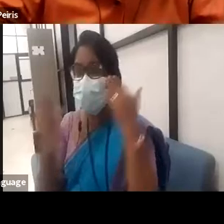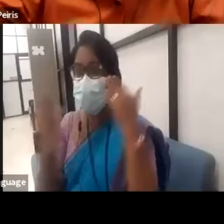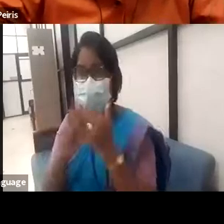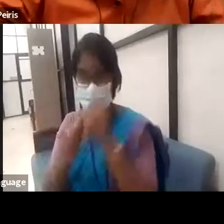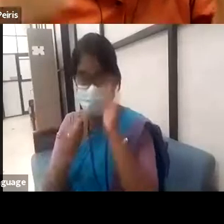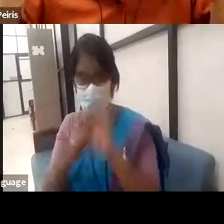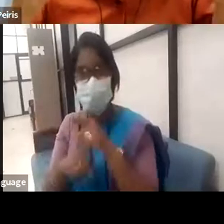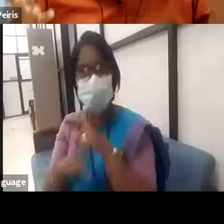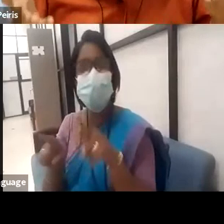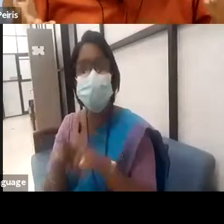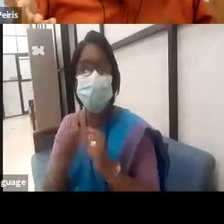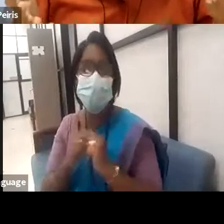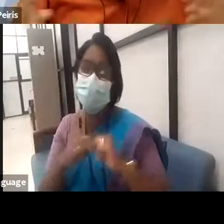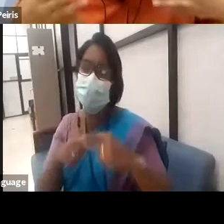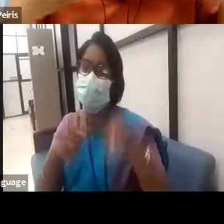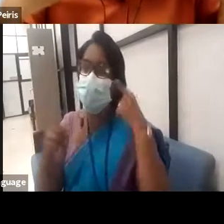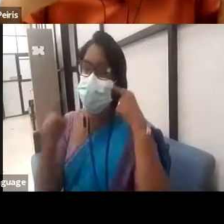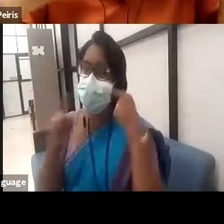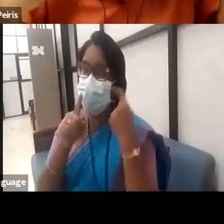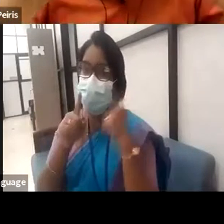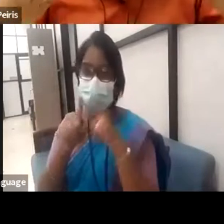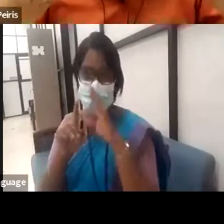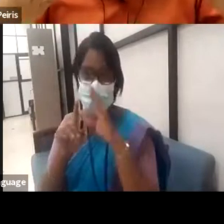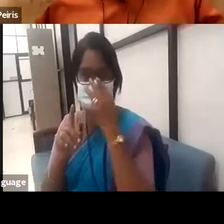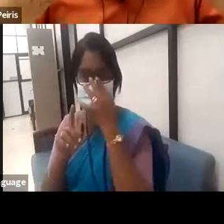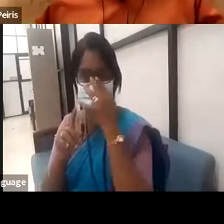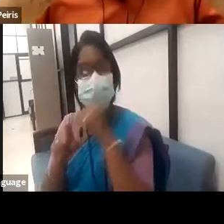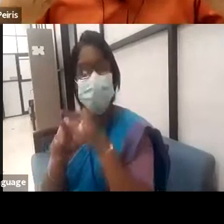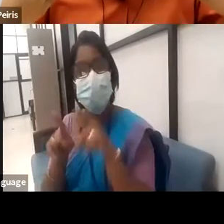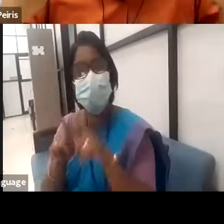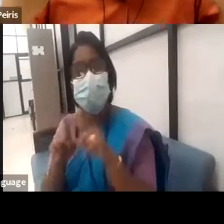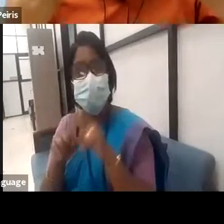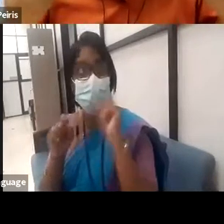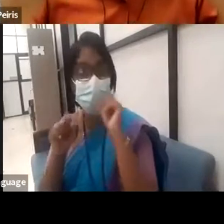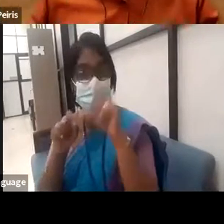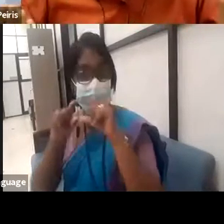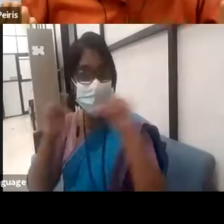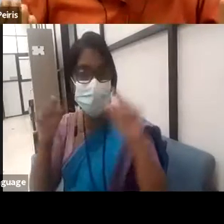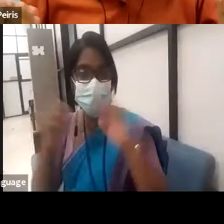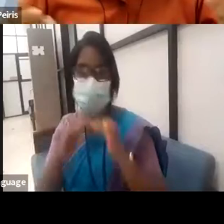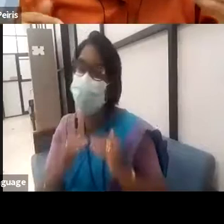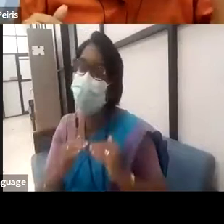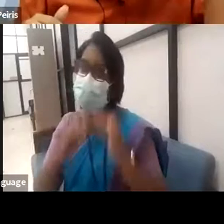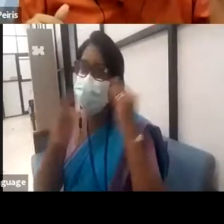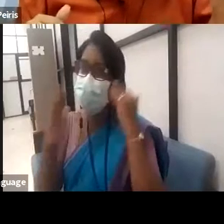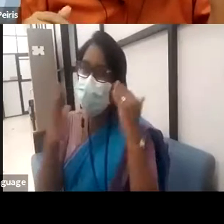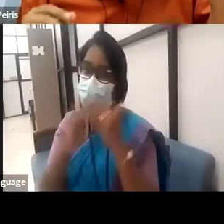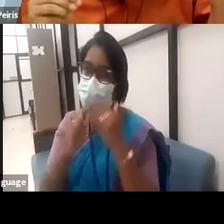exactly repositioning our brand. We are looking at exporting fabric,